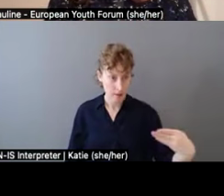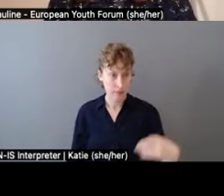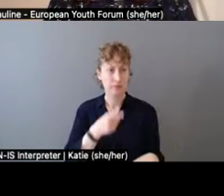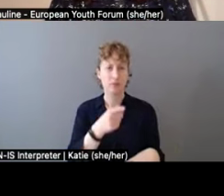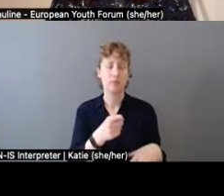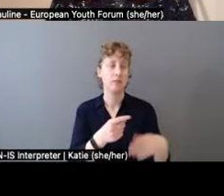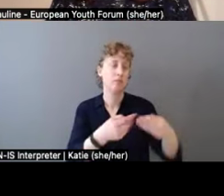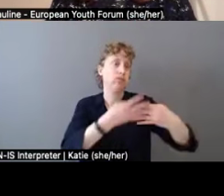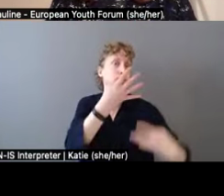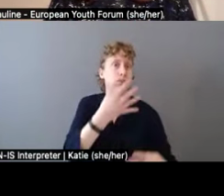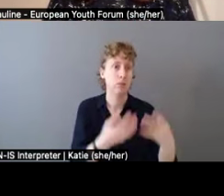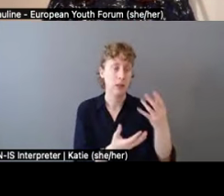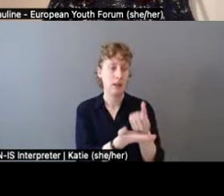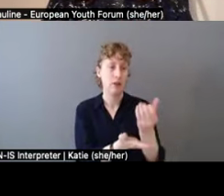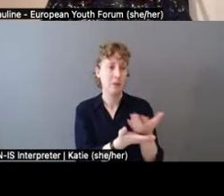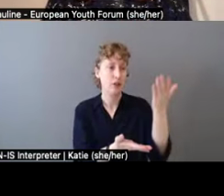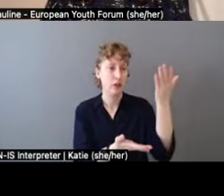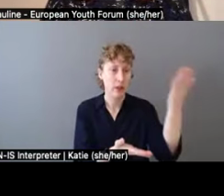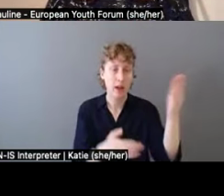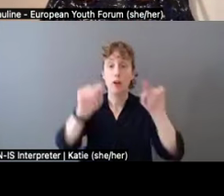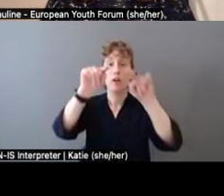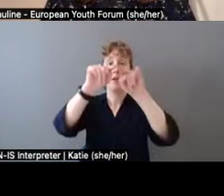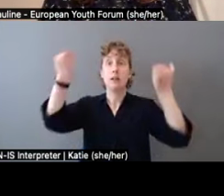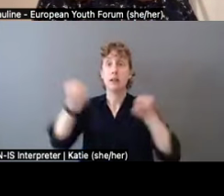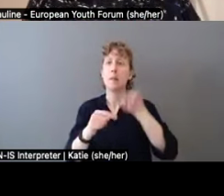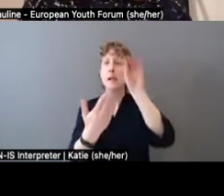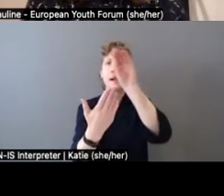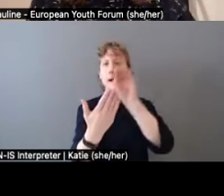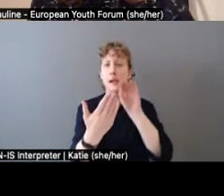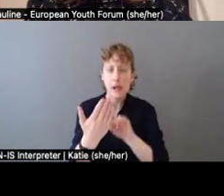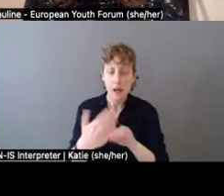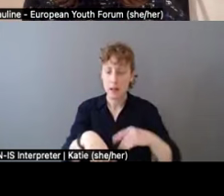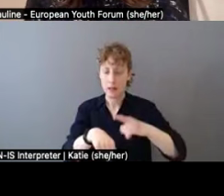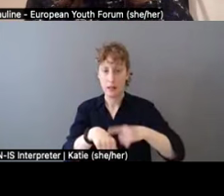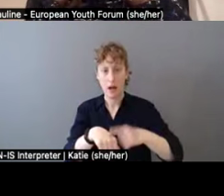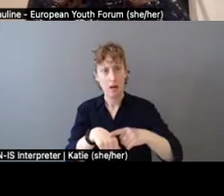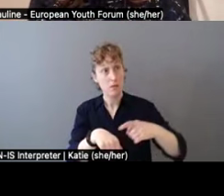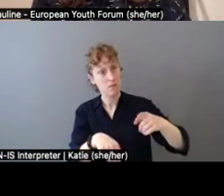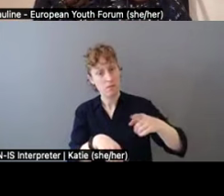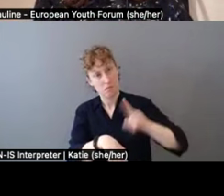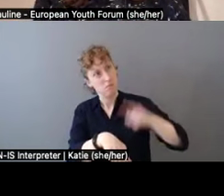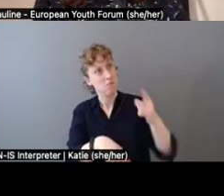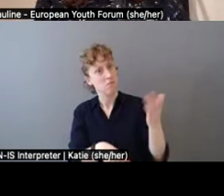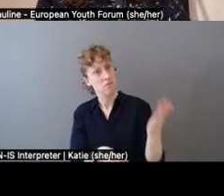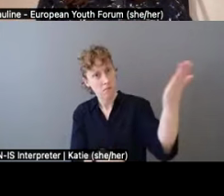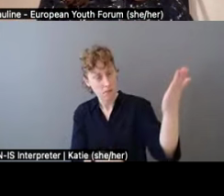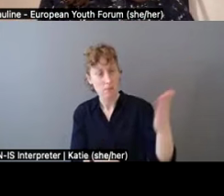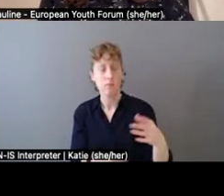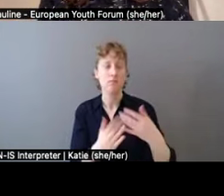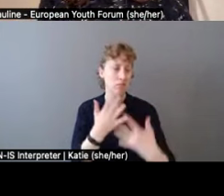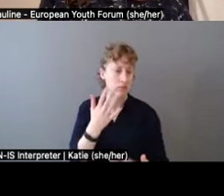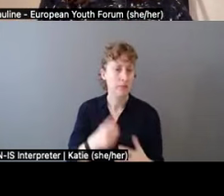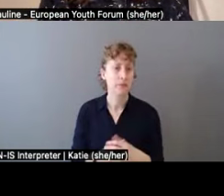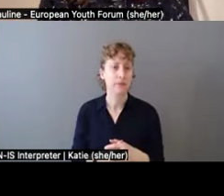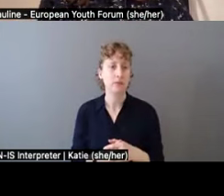the narrative application template. And then the deadline, make sure that you meet it so that you submit before 12 February.